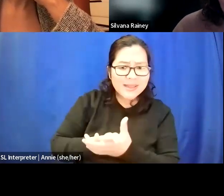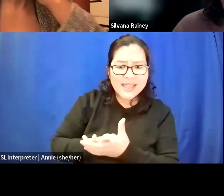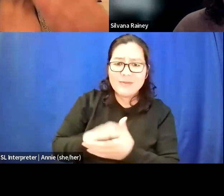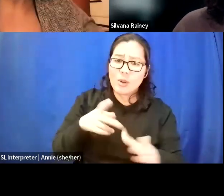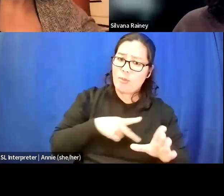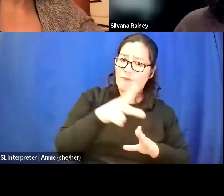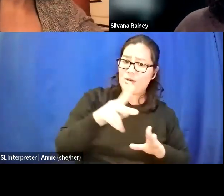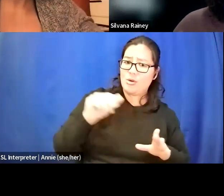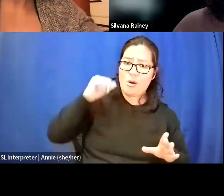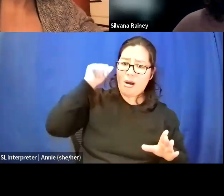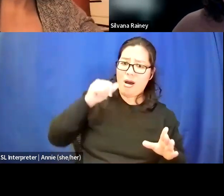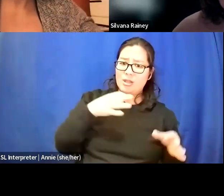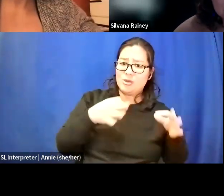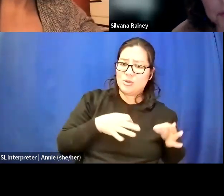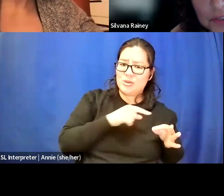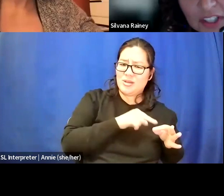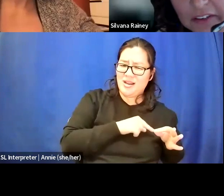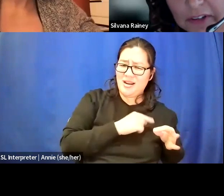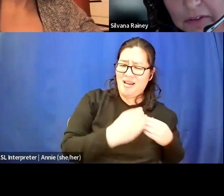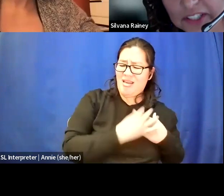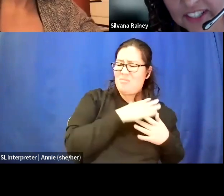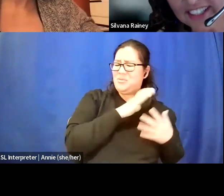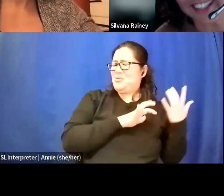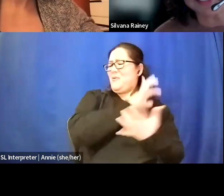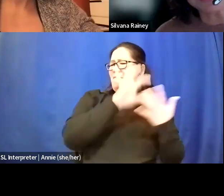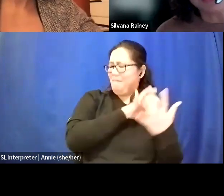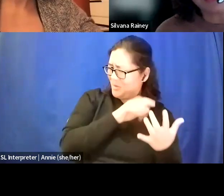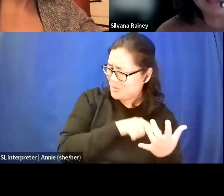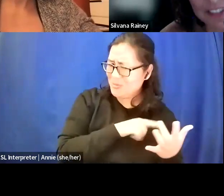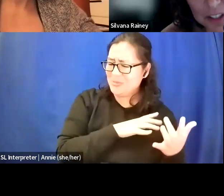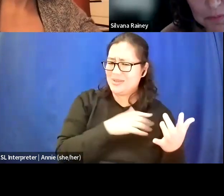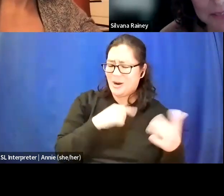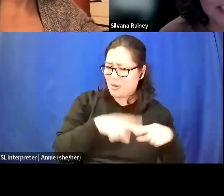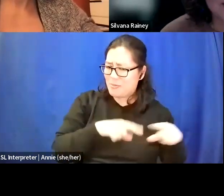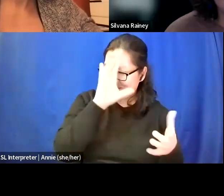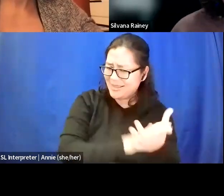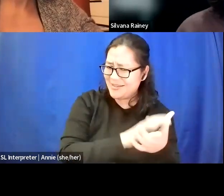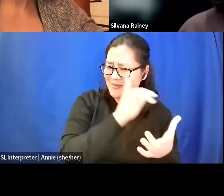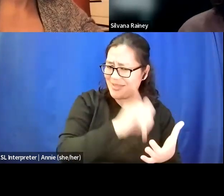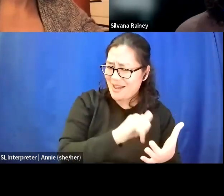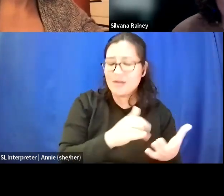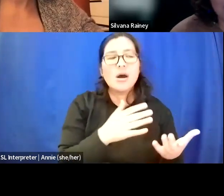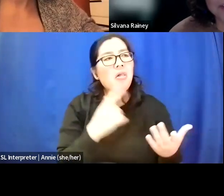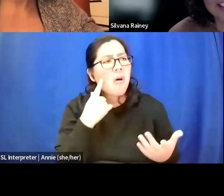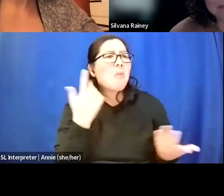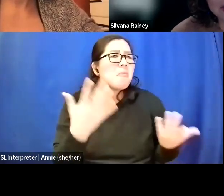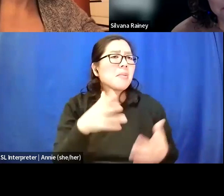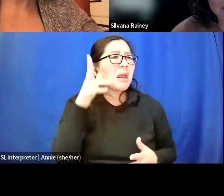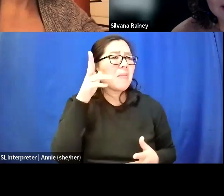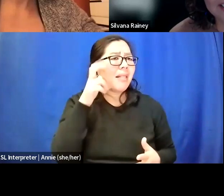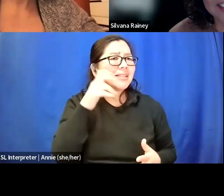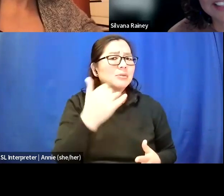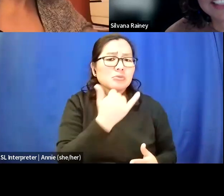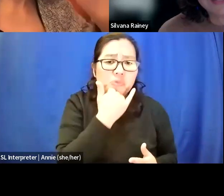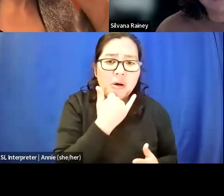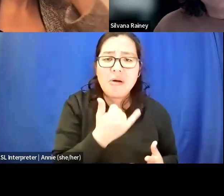audio description, made me so confused. I was like, well, maybe I didn't listen to this well, and let me go